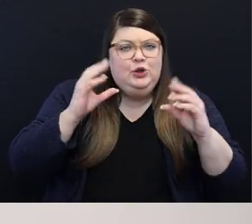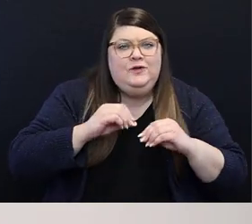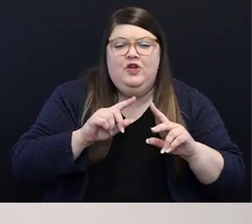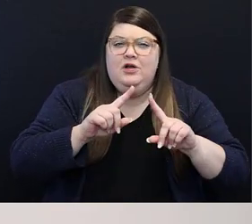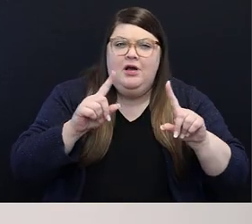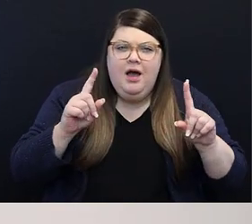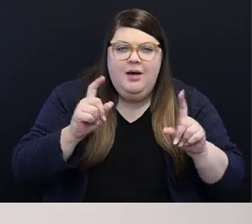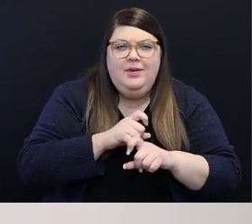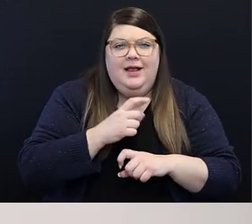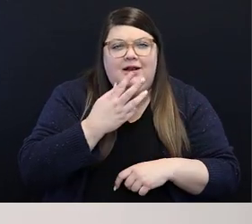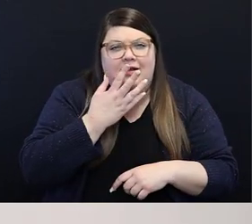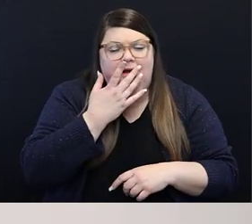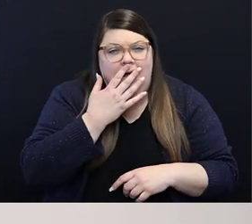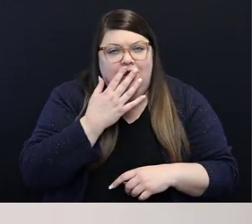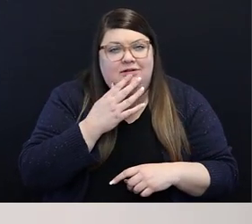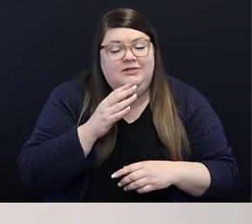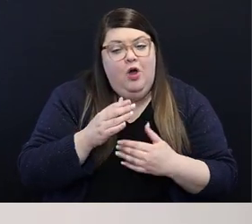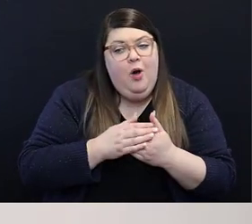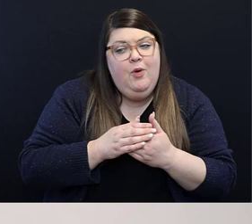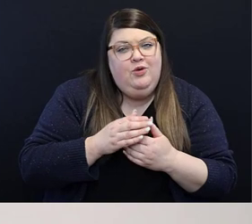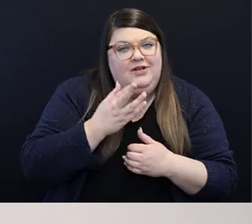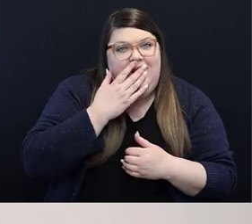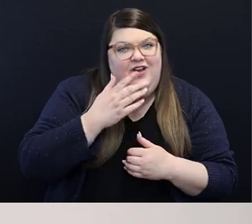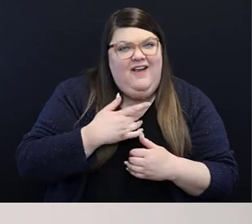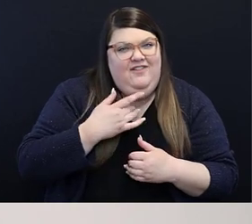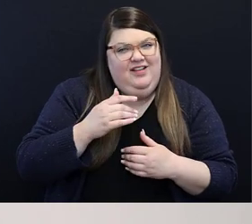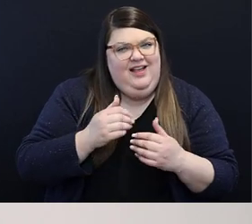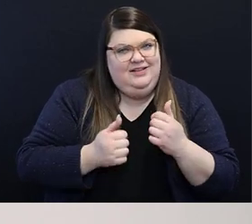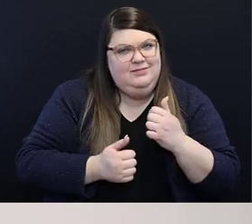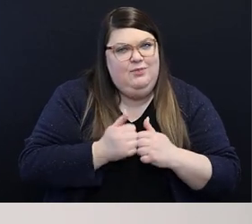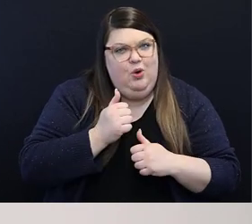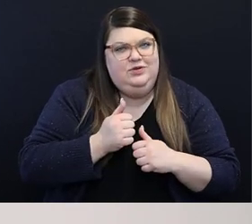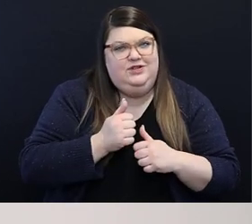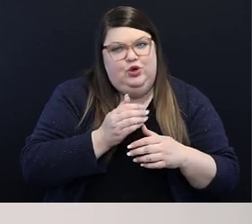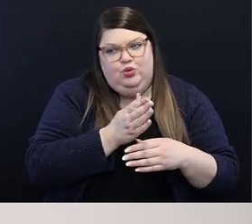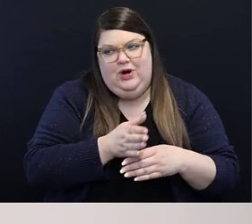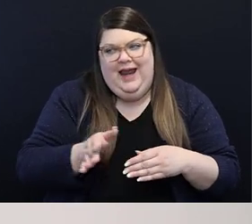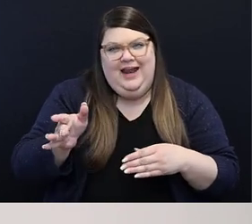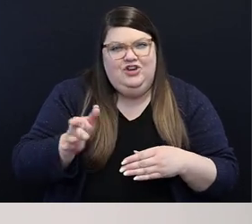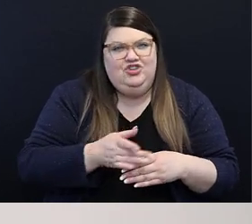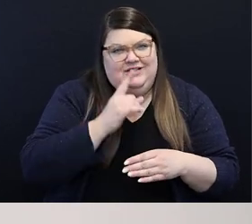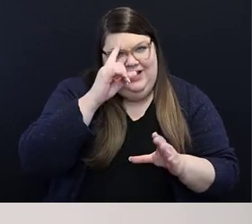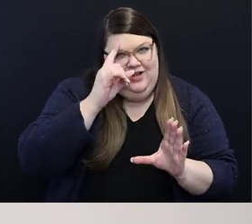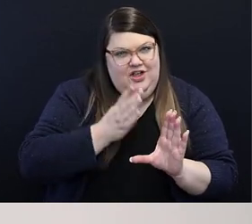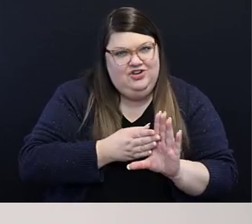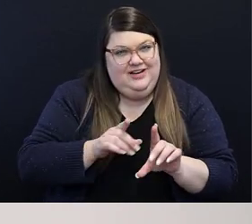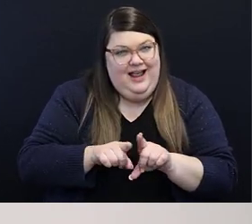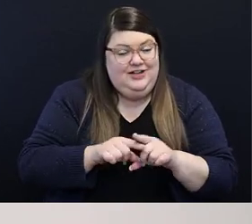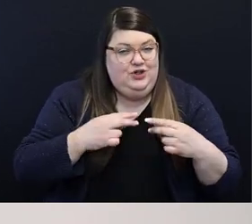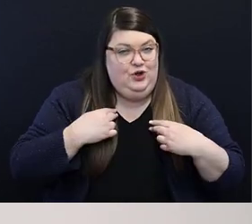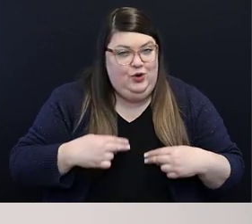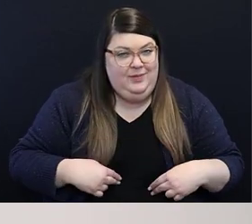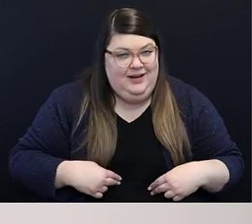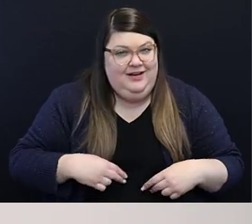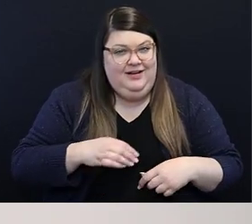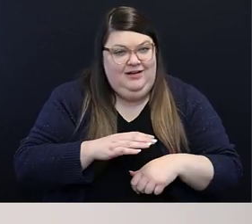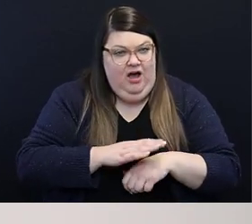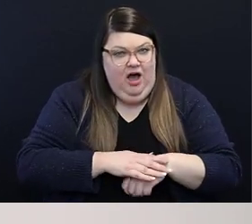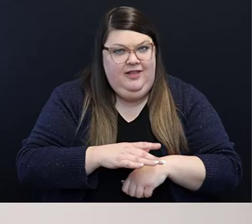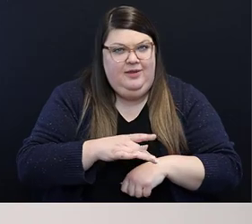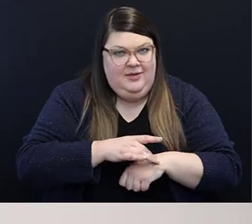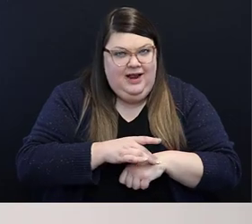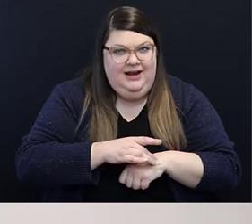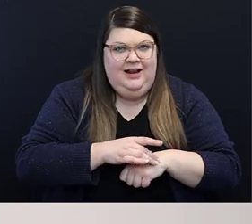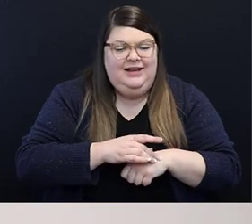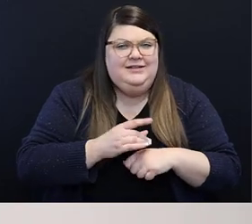color. And it's almost the color that I feel has the most range psychologically and as a human on the planet. It's the body. It's